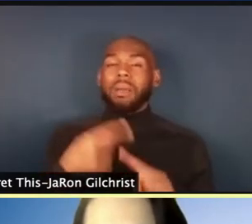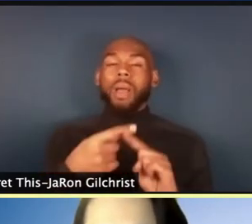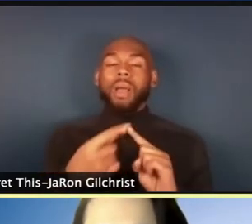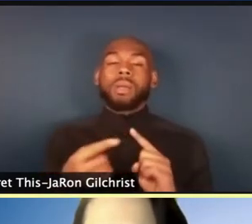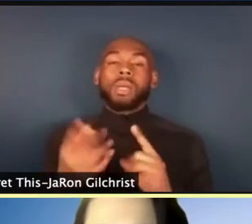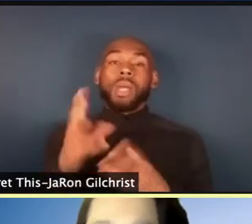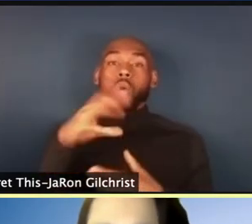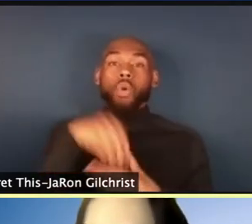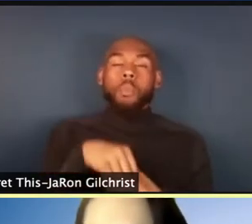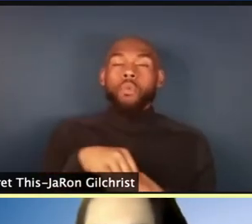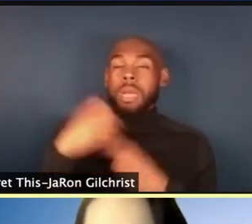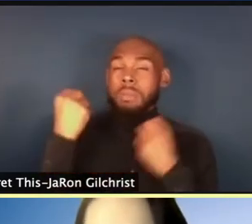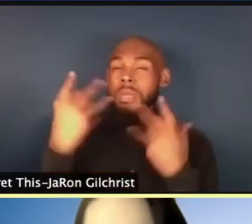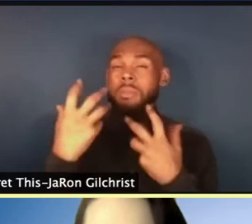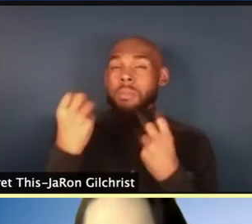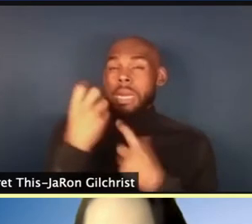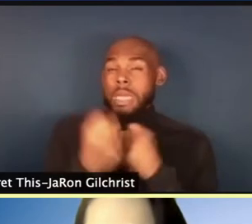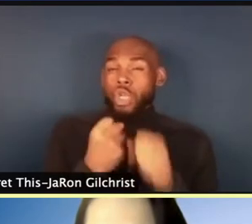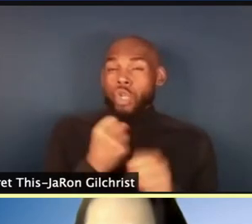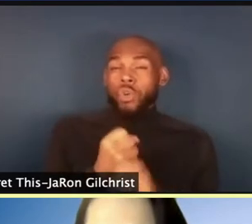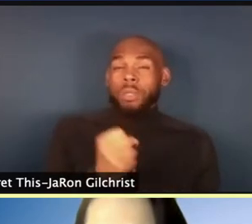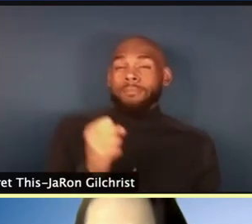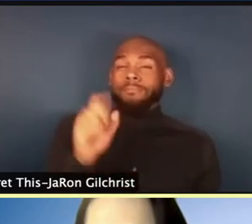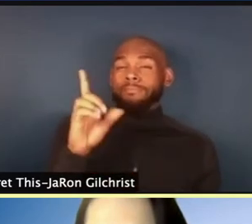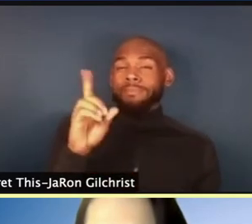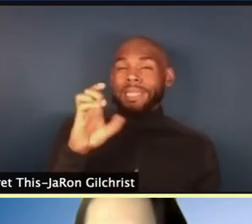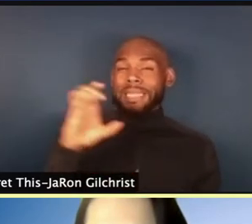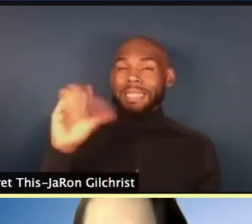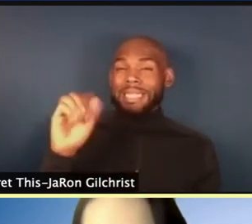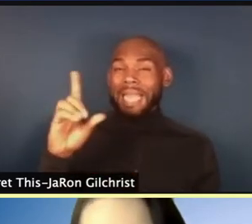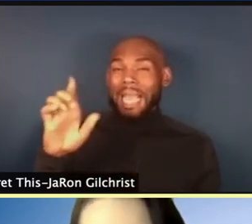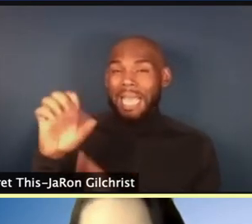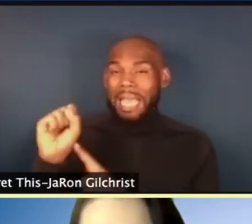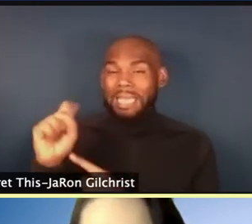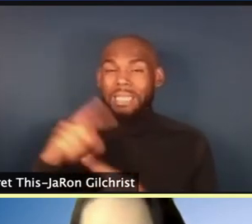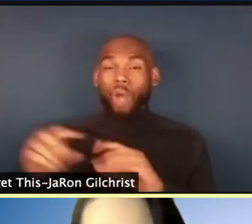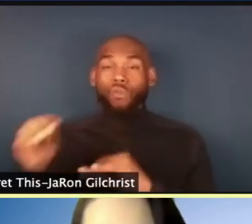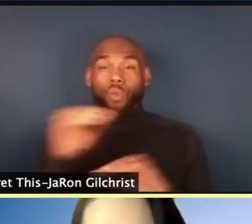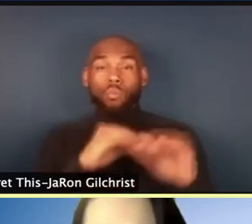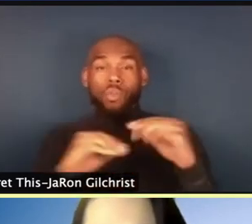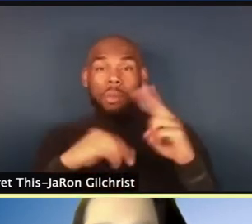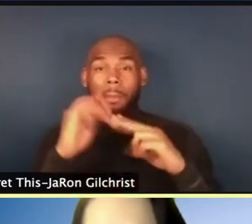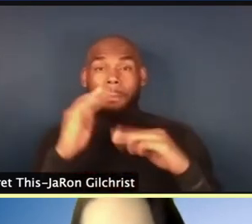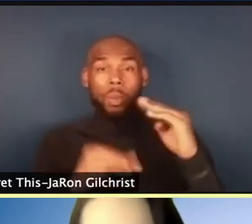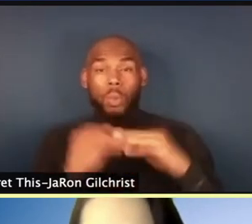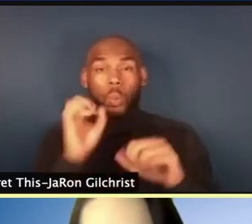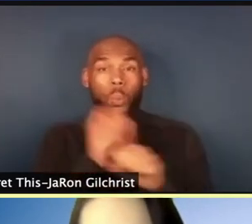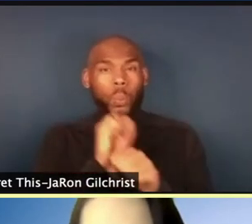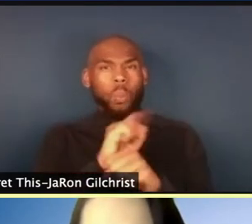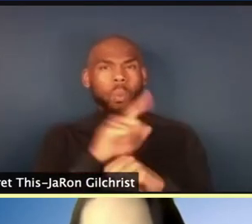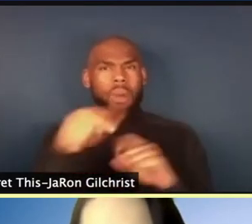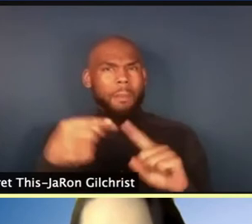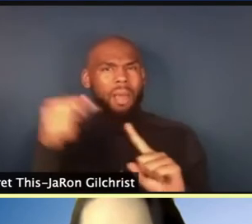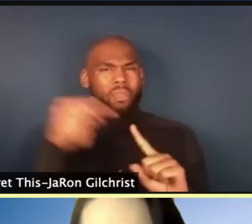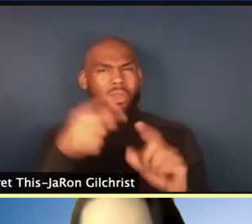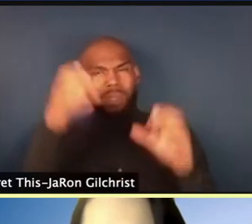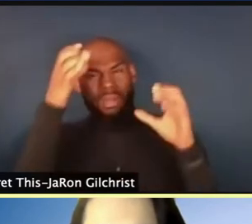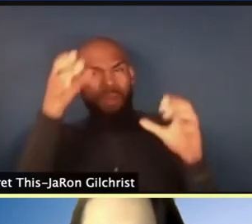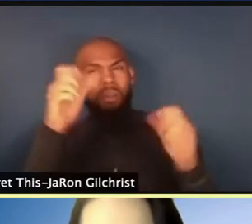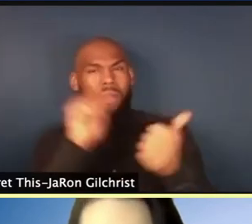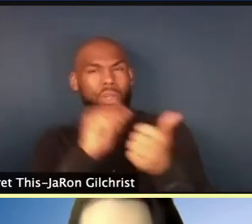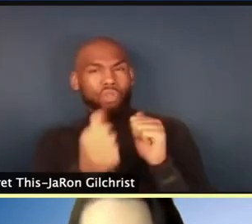incorporating decades and decades and decades of movement building work around this concept of a just transition.